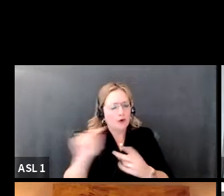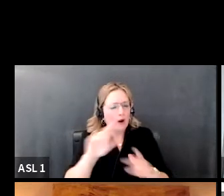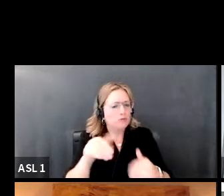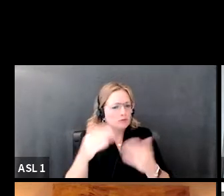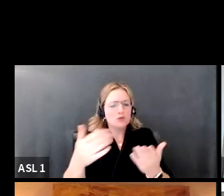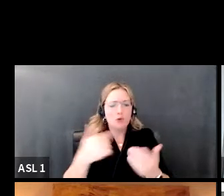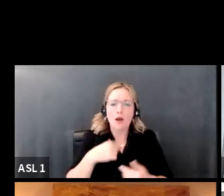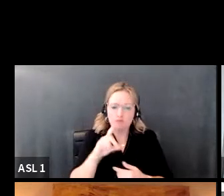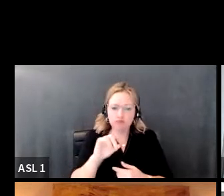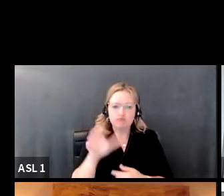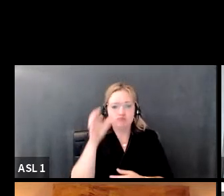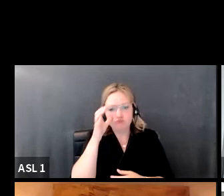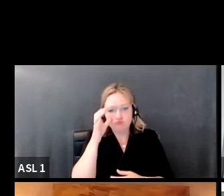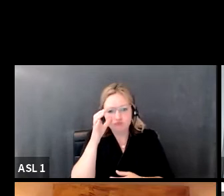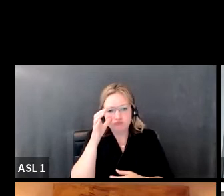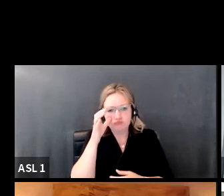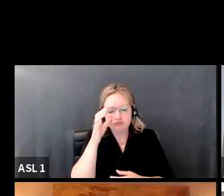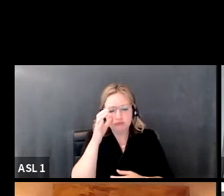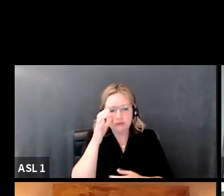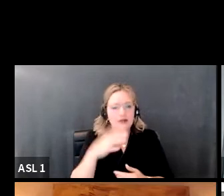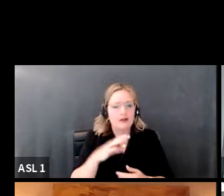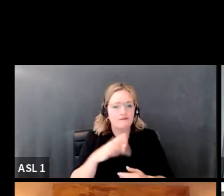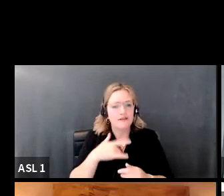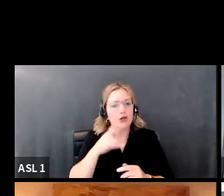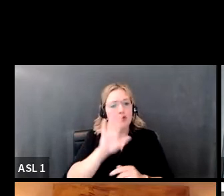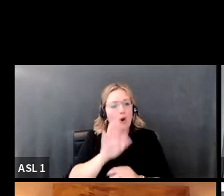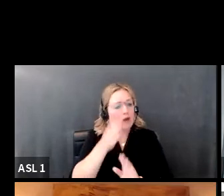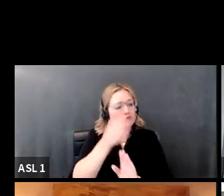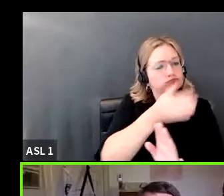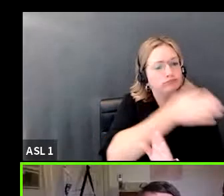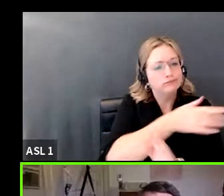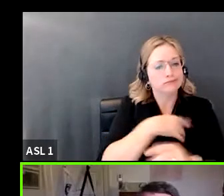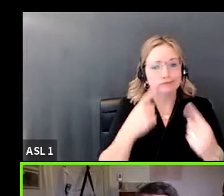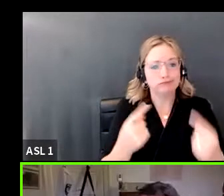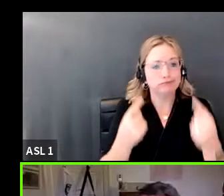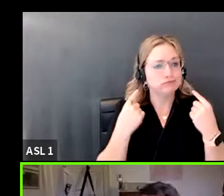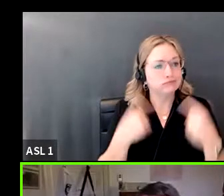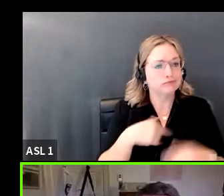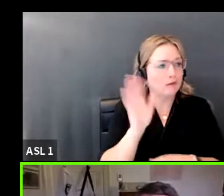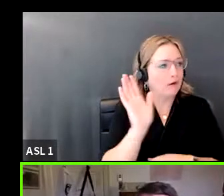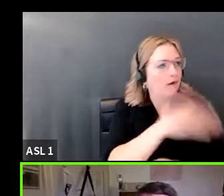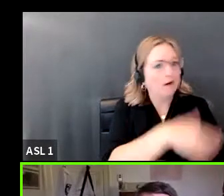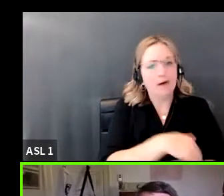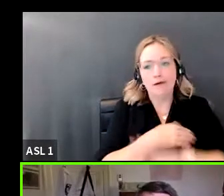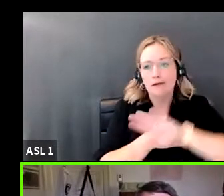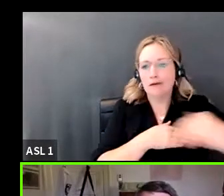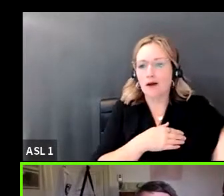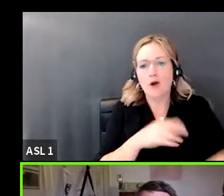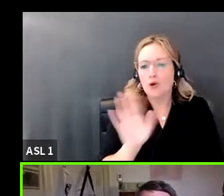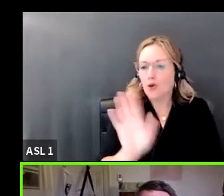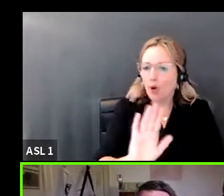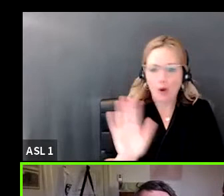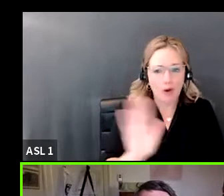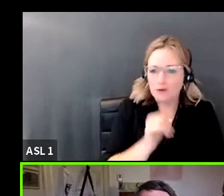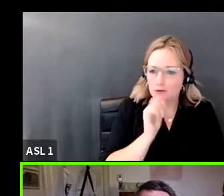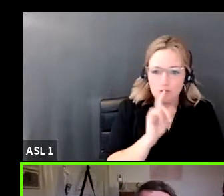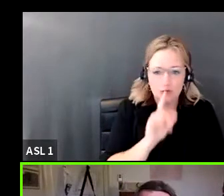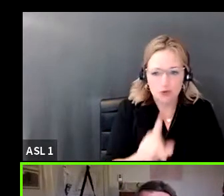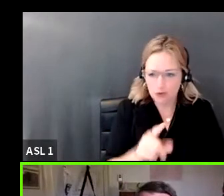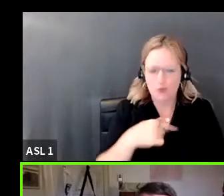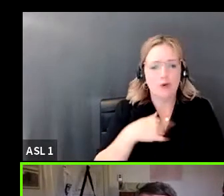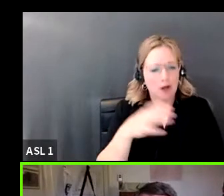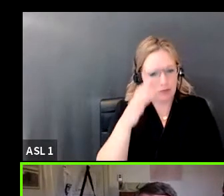so uh it wasn't that your previous delegations weren't right they absolutely were and we do appreciate your coming and taking the time to speak to us